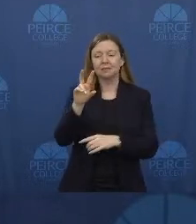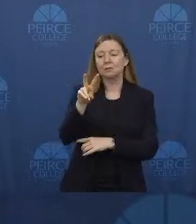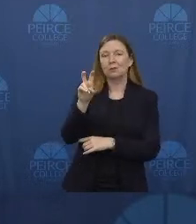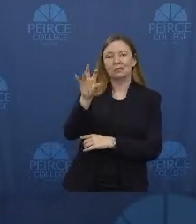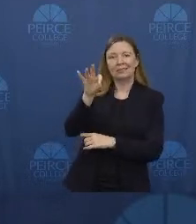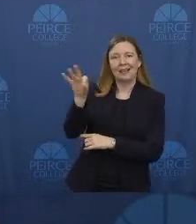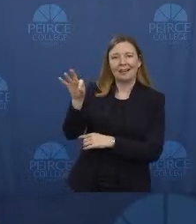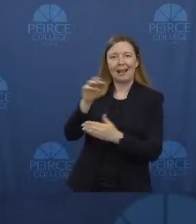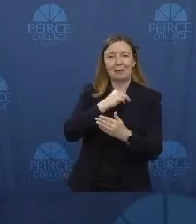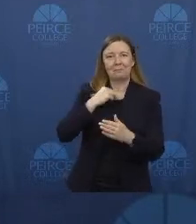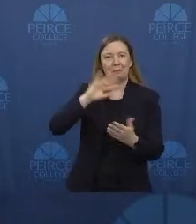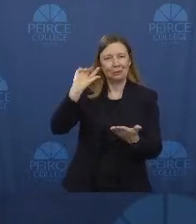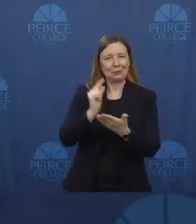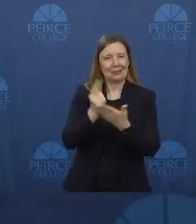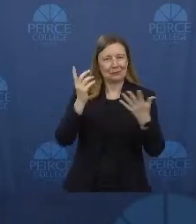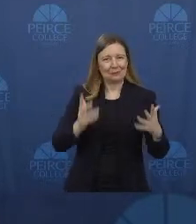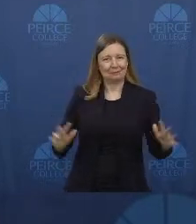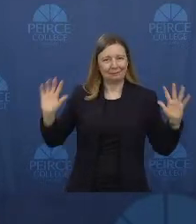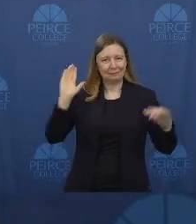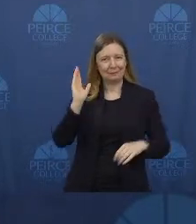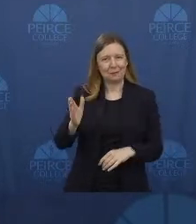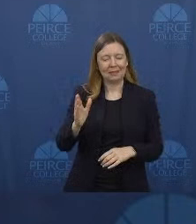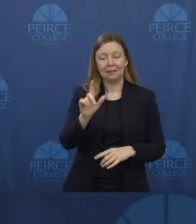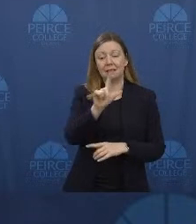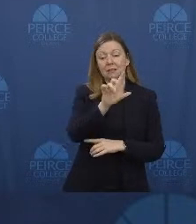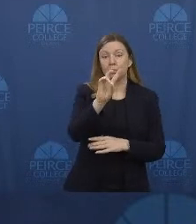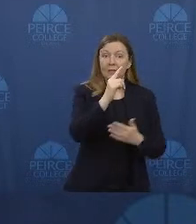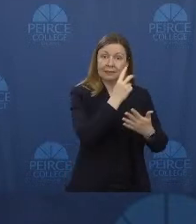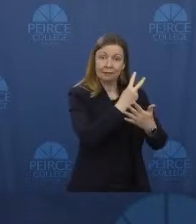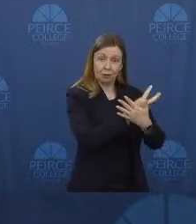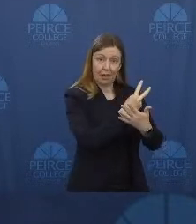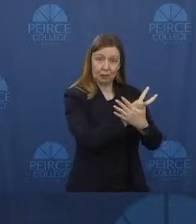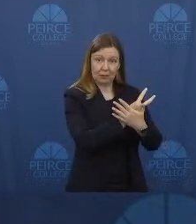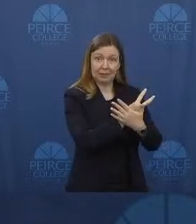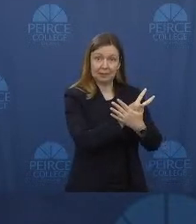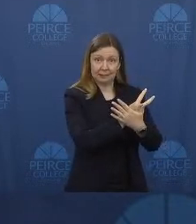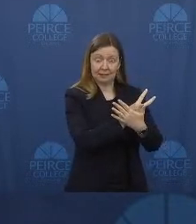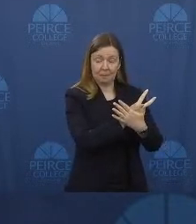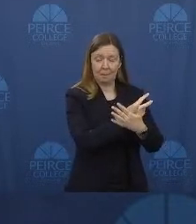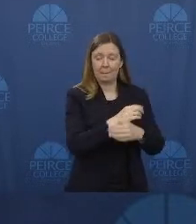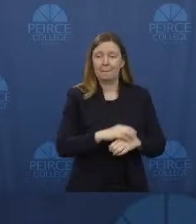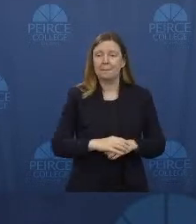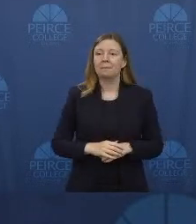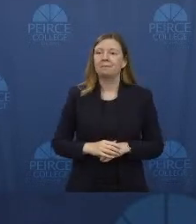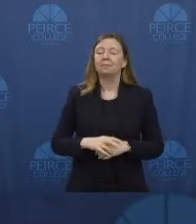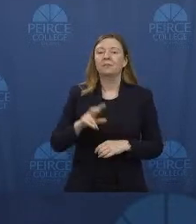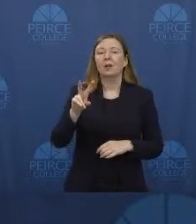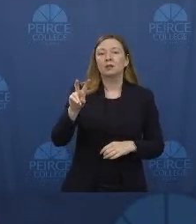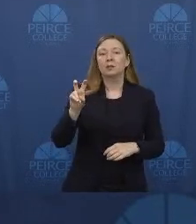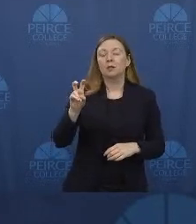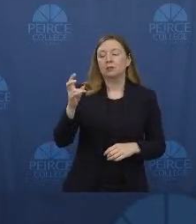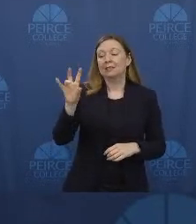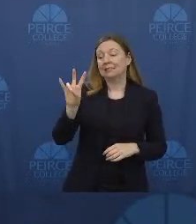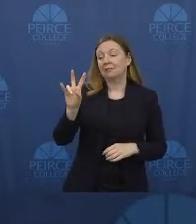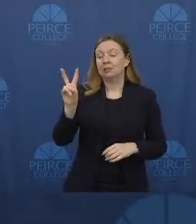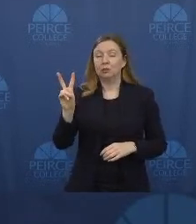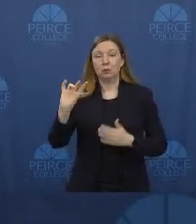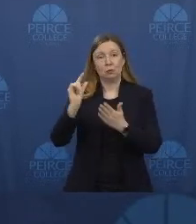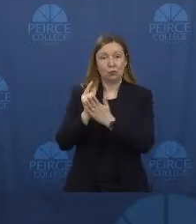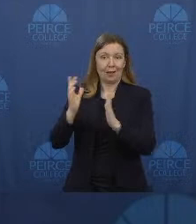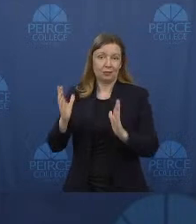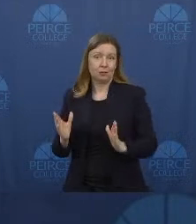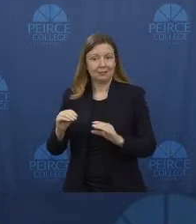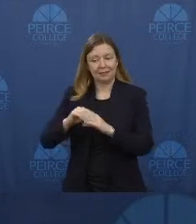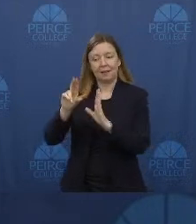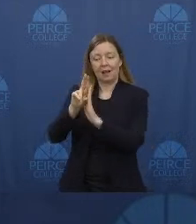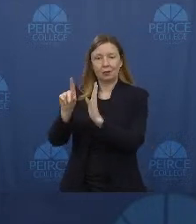members strong, with 27 graduates in our master's programs and 272 graduates